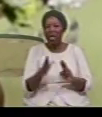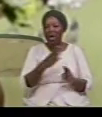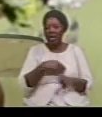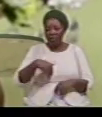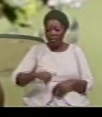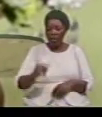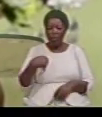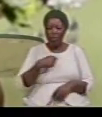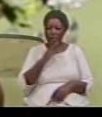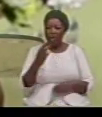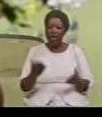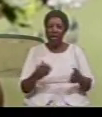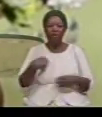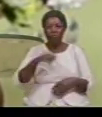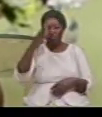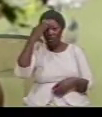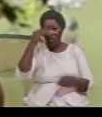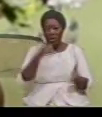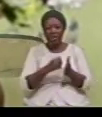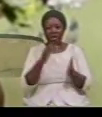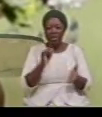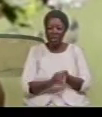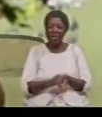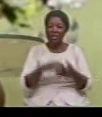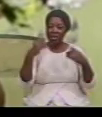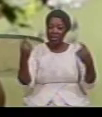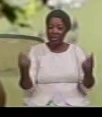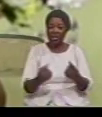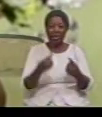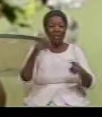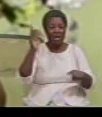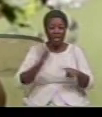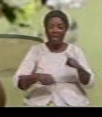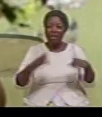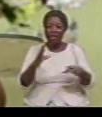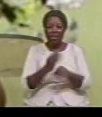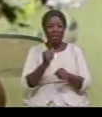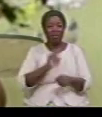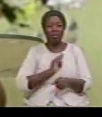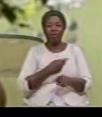rough flesh. We see this in verse 2, verse 10, verse 14 through to